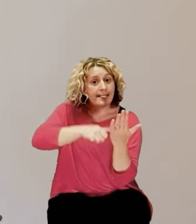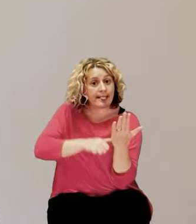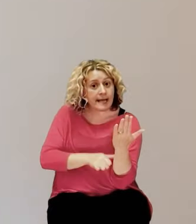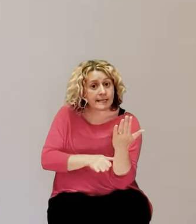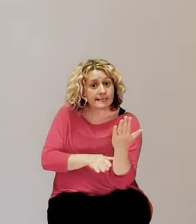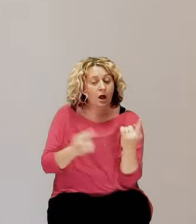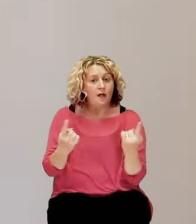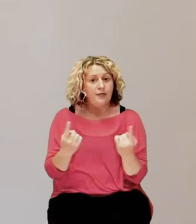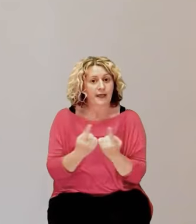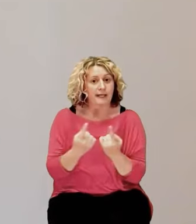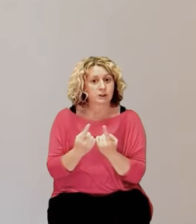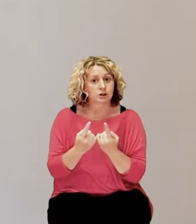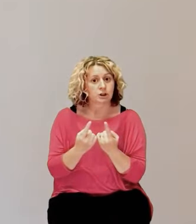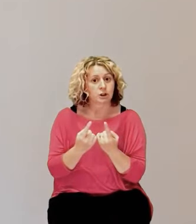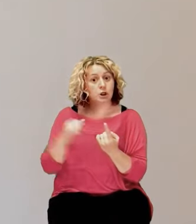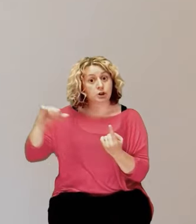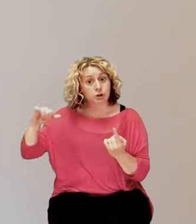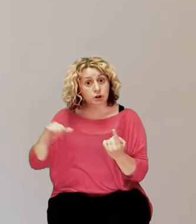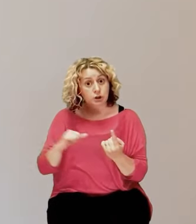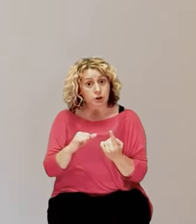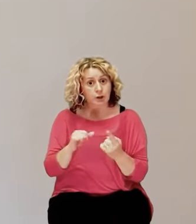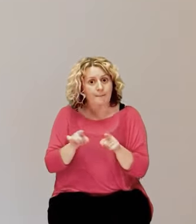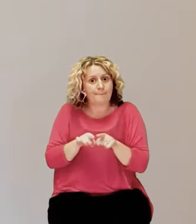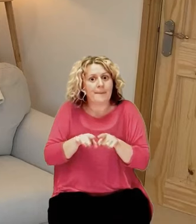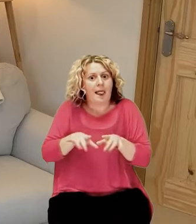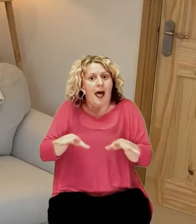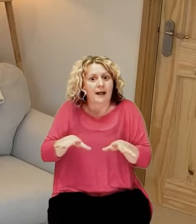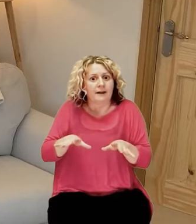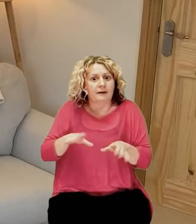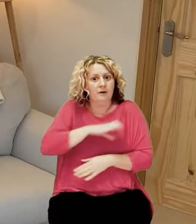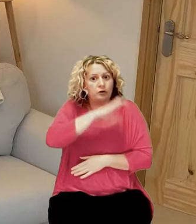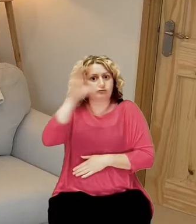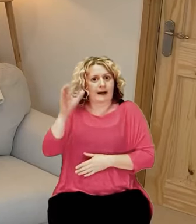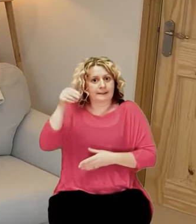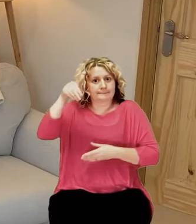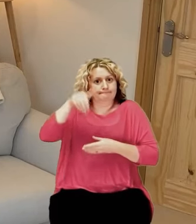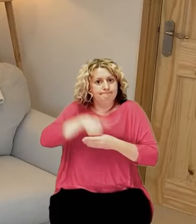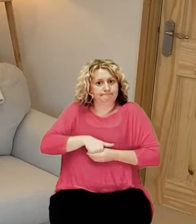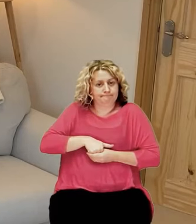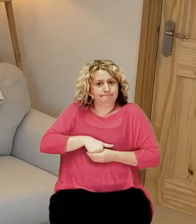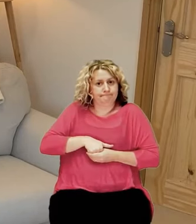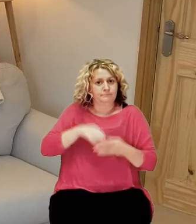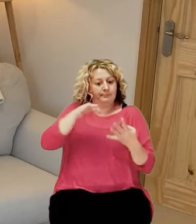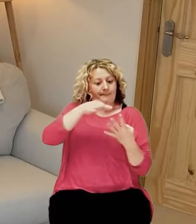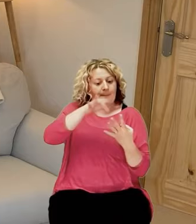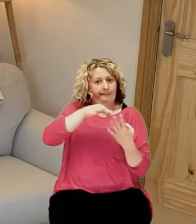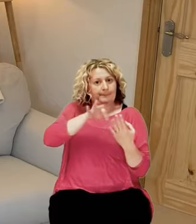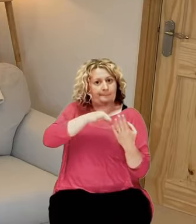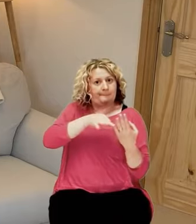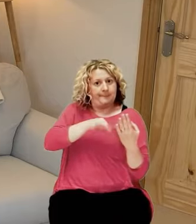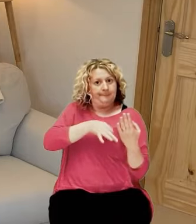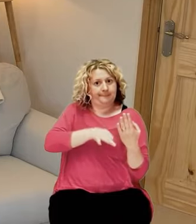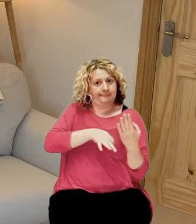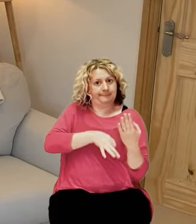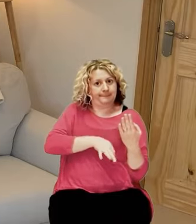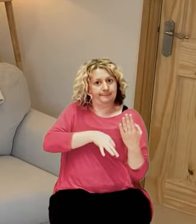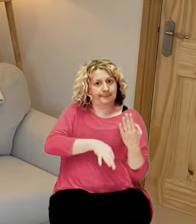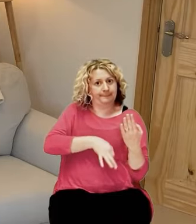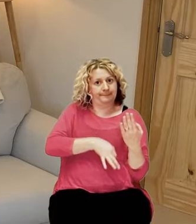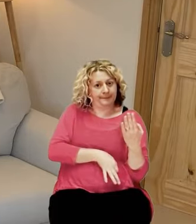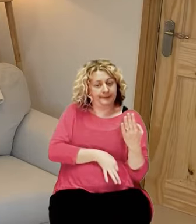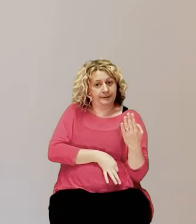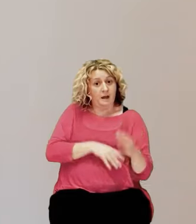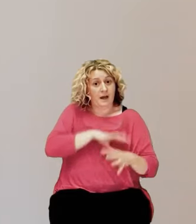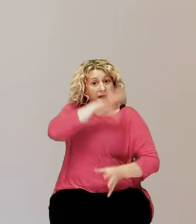in them. And in doing it, his summary is that they should make the teaching about God, our Saviour,